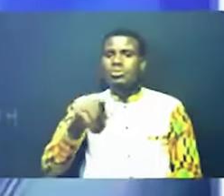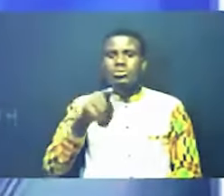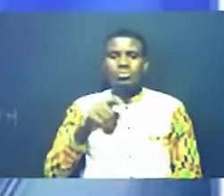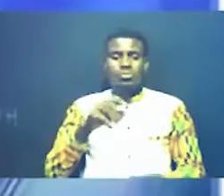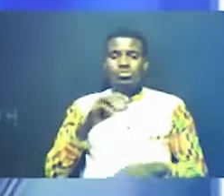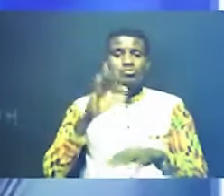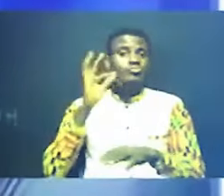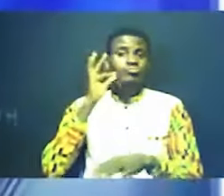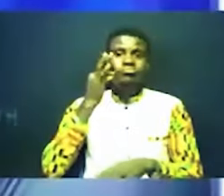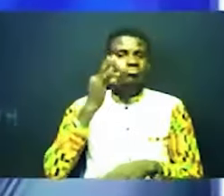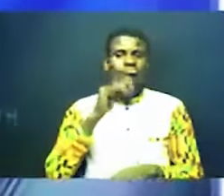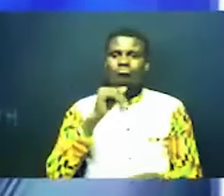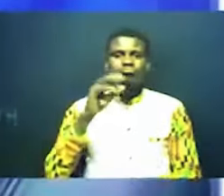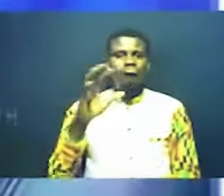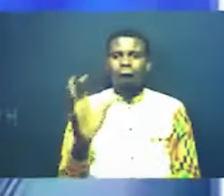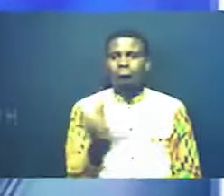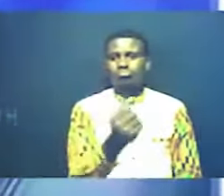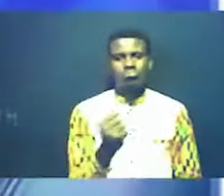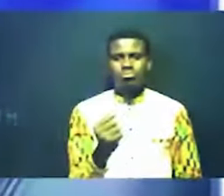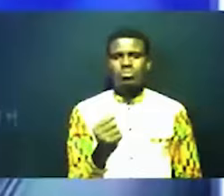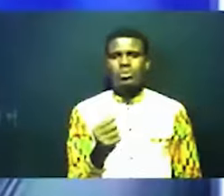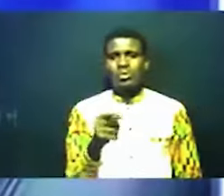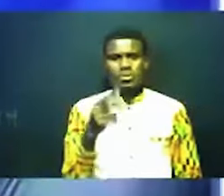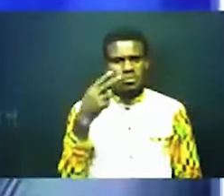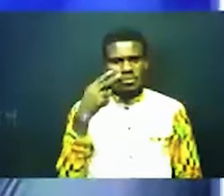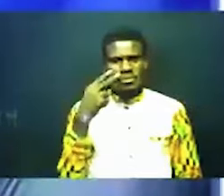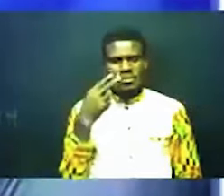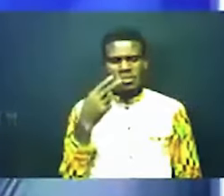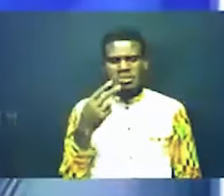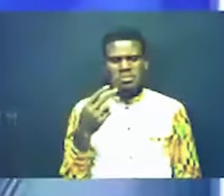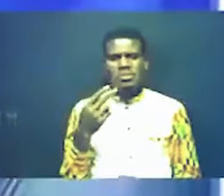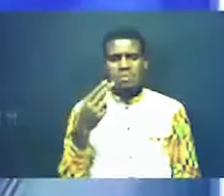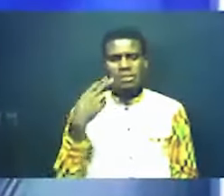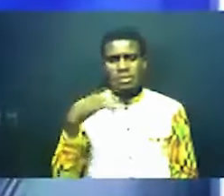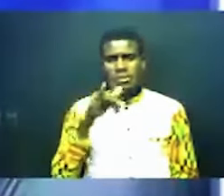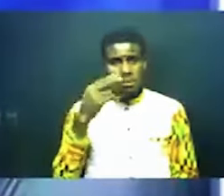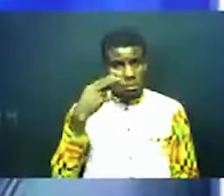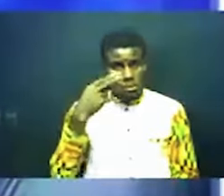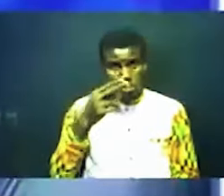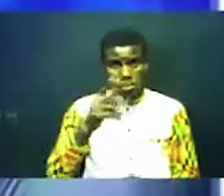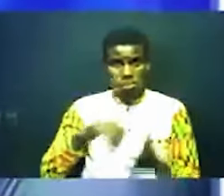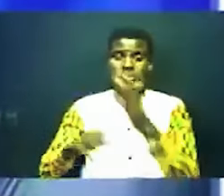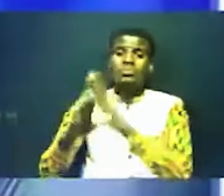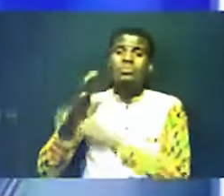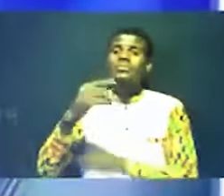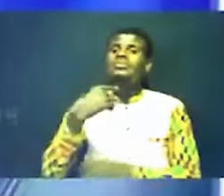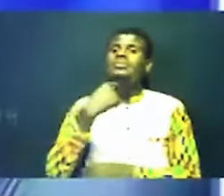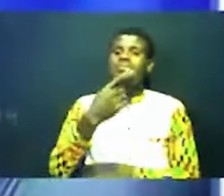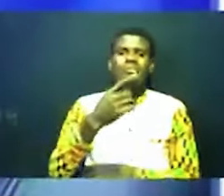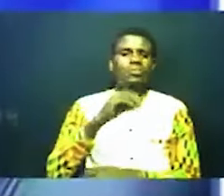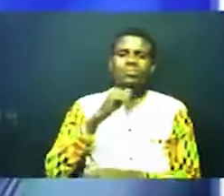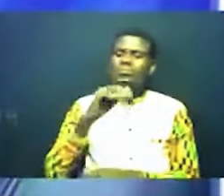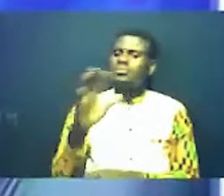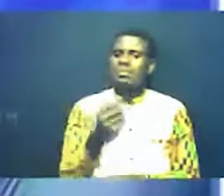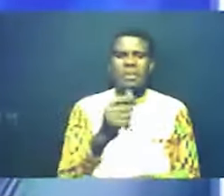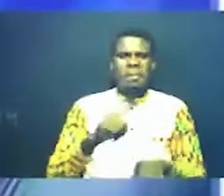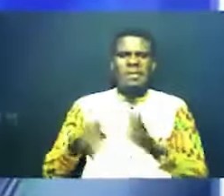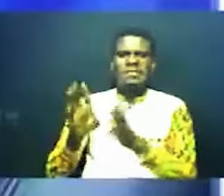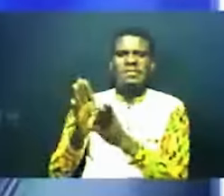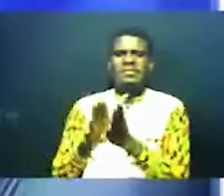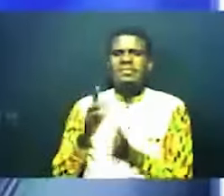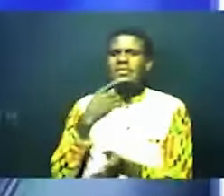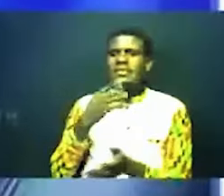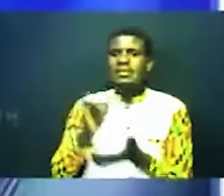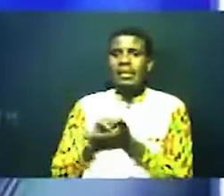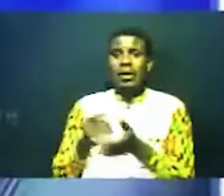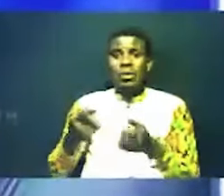touch this. And they saw what God said, don't touch. Then later on the Bible said, when the woman saw